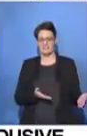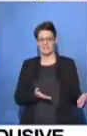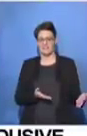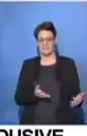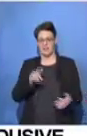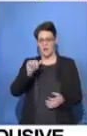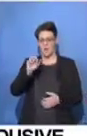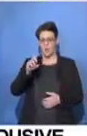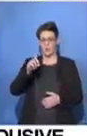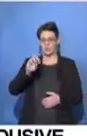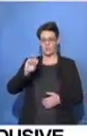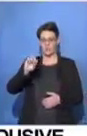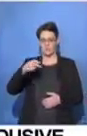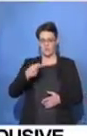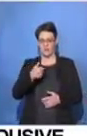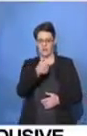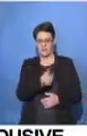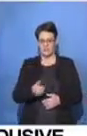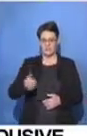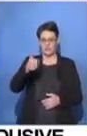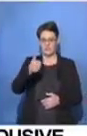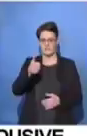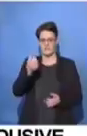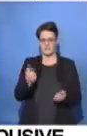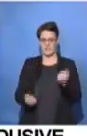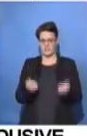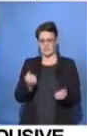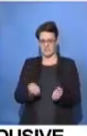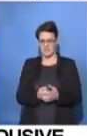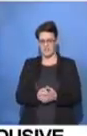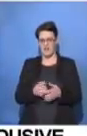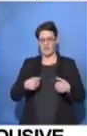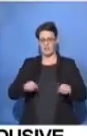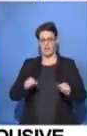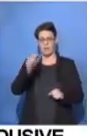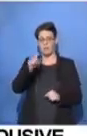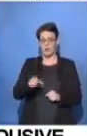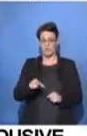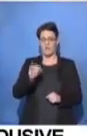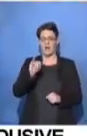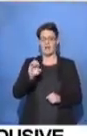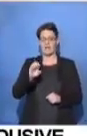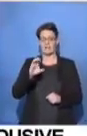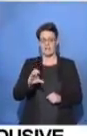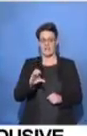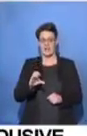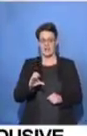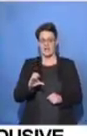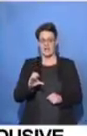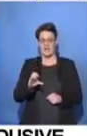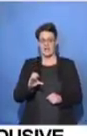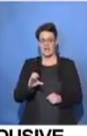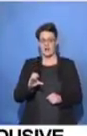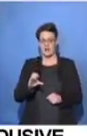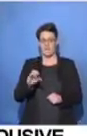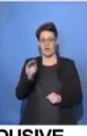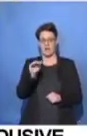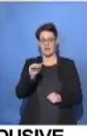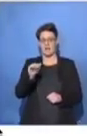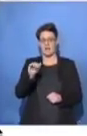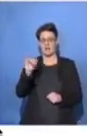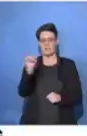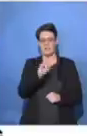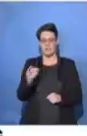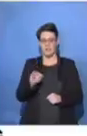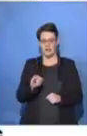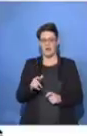the Chief Justice, the Justice Iso Chulu, the Chairperson of the Electoral Commission of the Republic of Zambia and Head